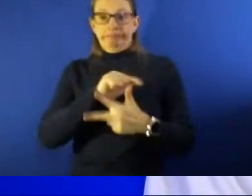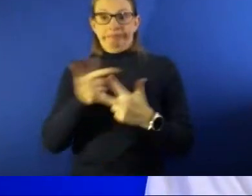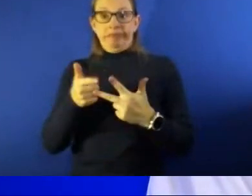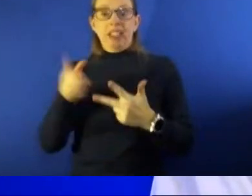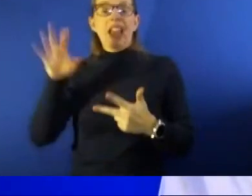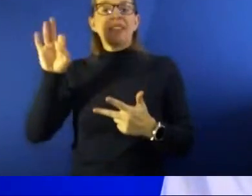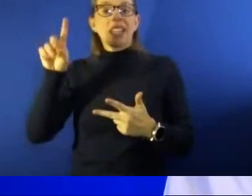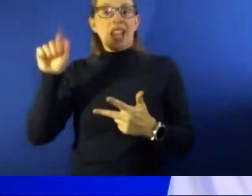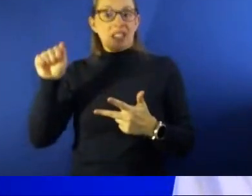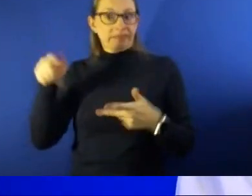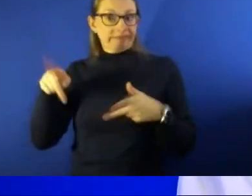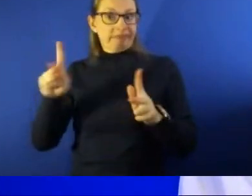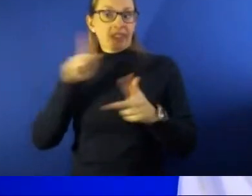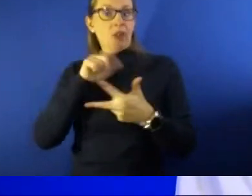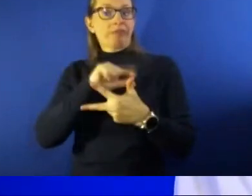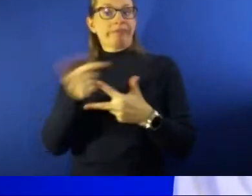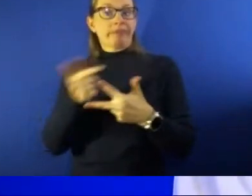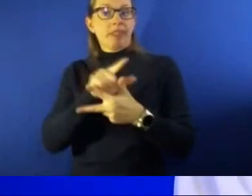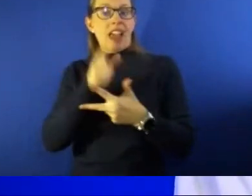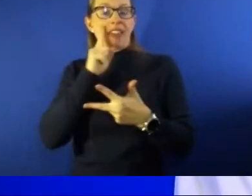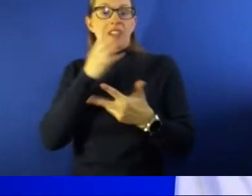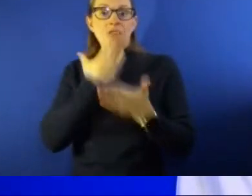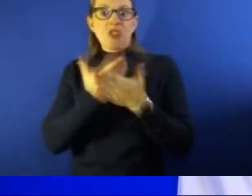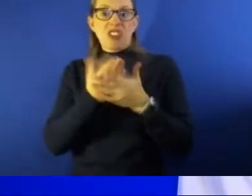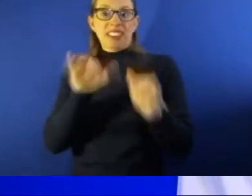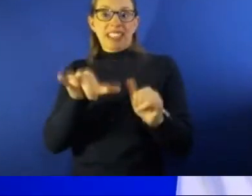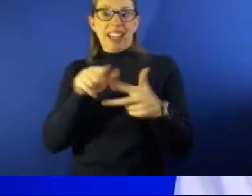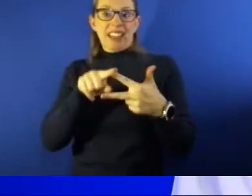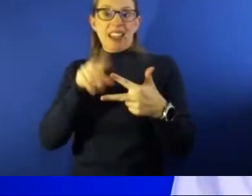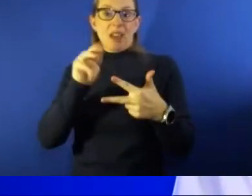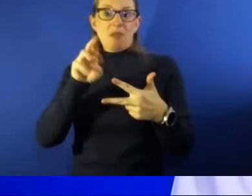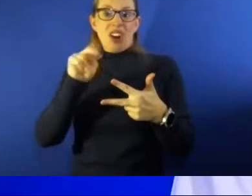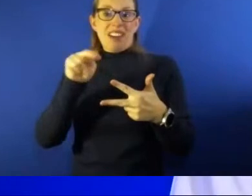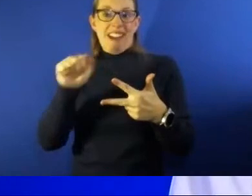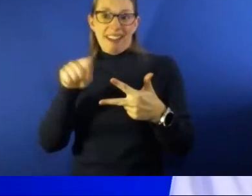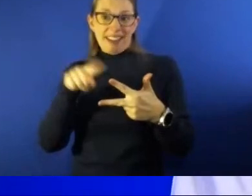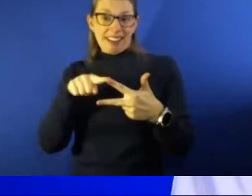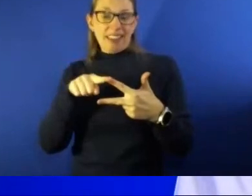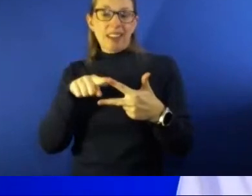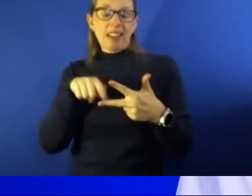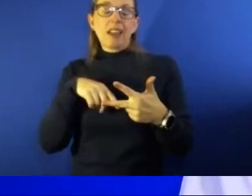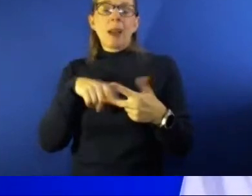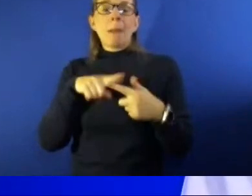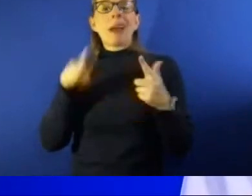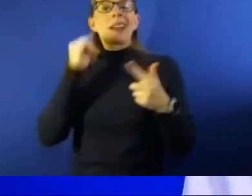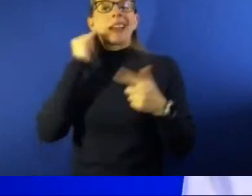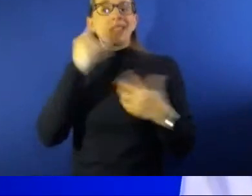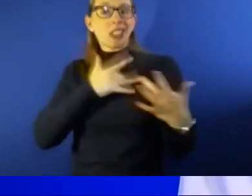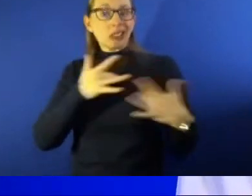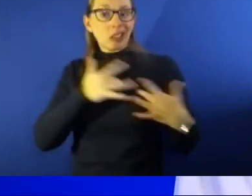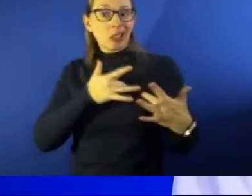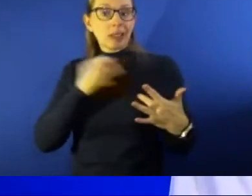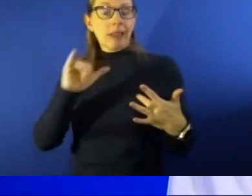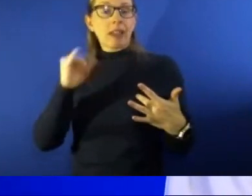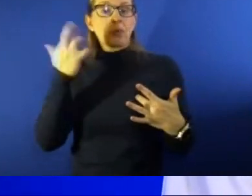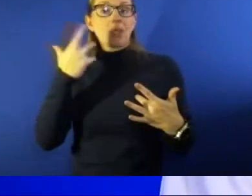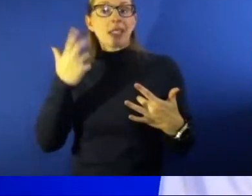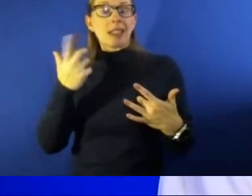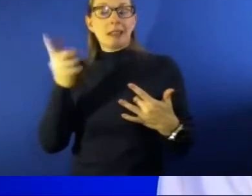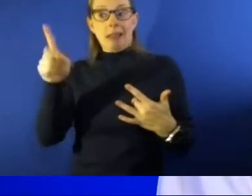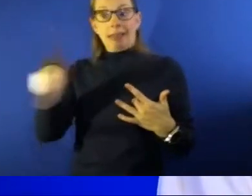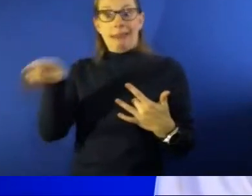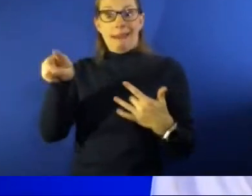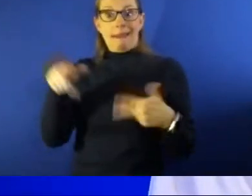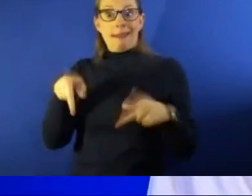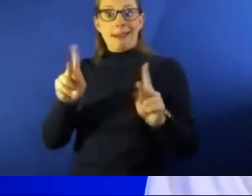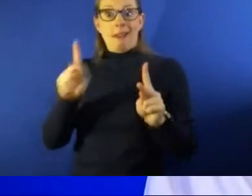would be better to stay with that platform, the mRNA platform. But if you have concerns about it, that is one of the reasons why they allowed for people to mix